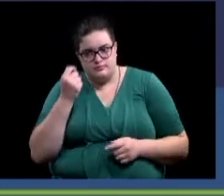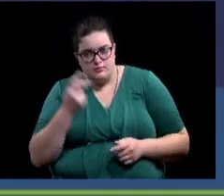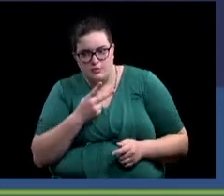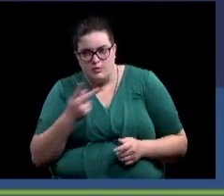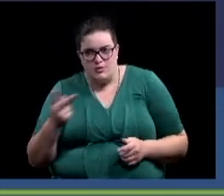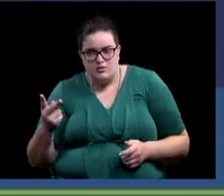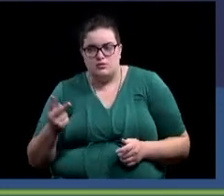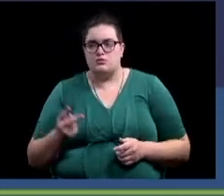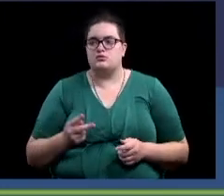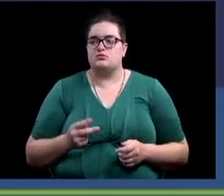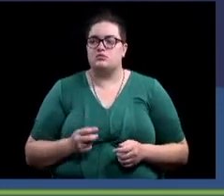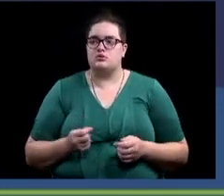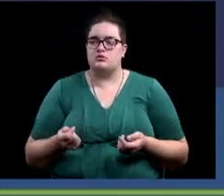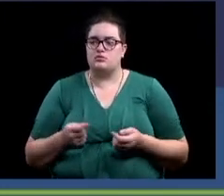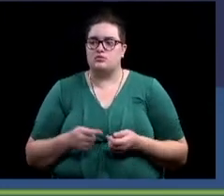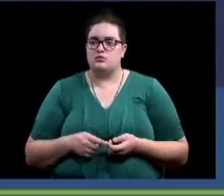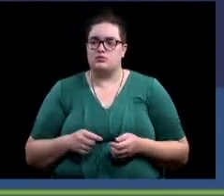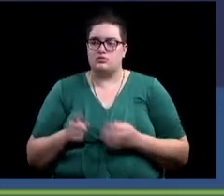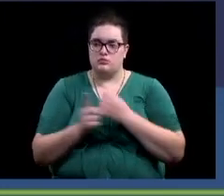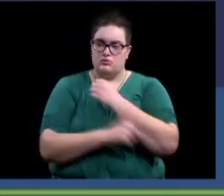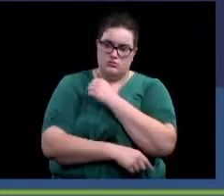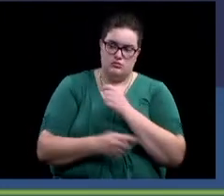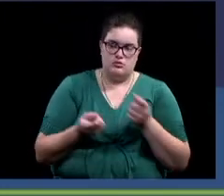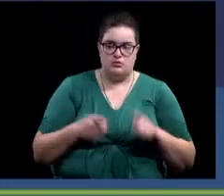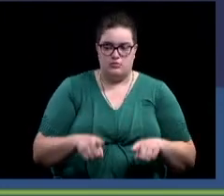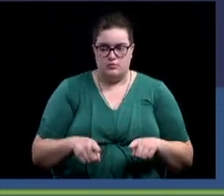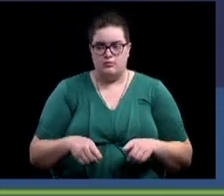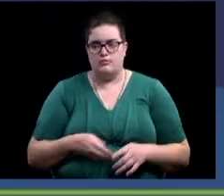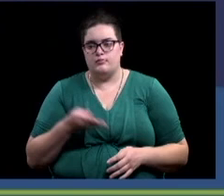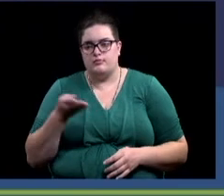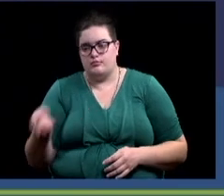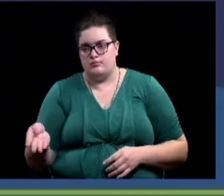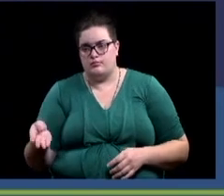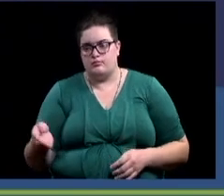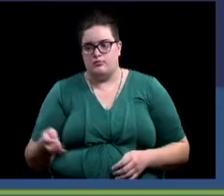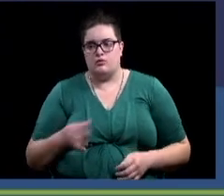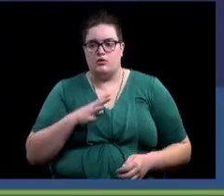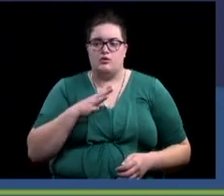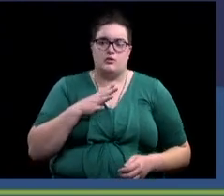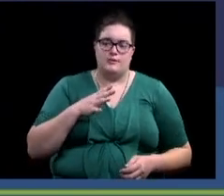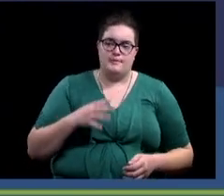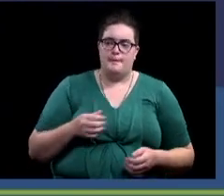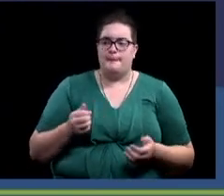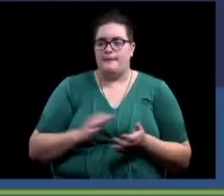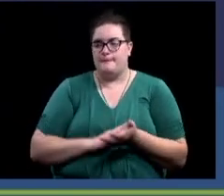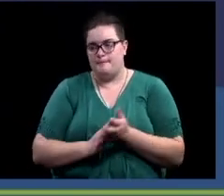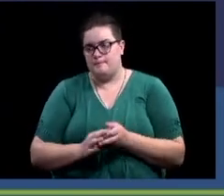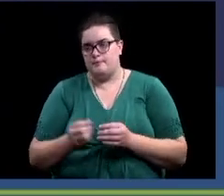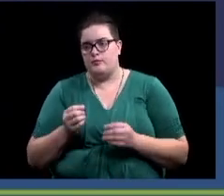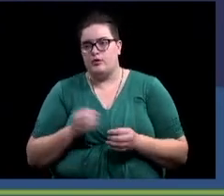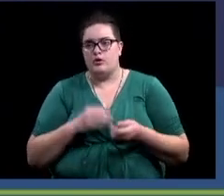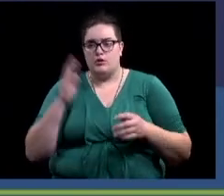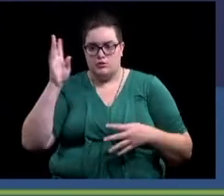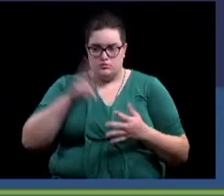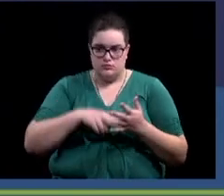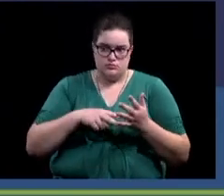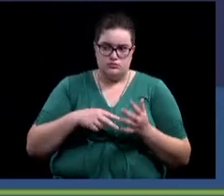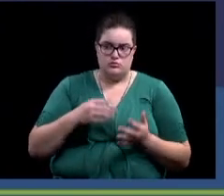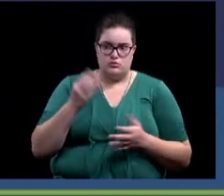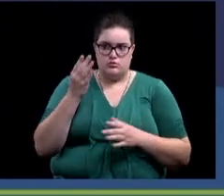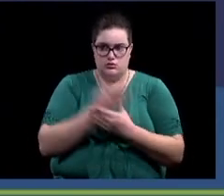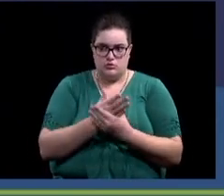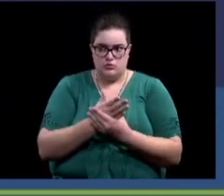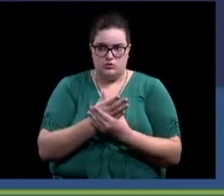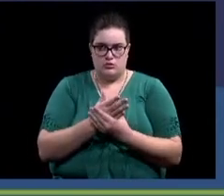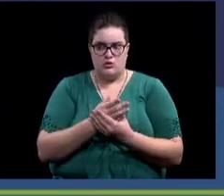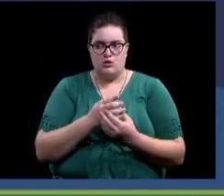in cases of formal discipline become public information and are placed in the officer's civil service file. All documents related to informal